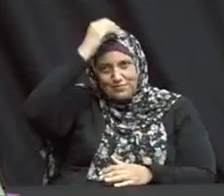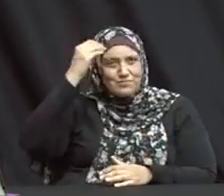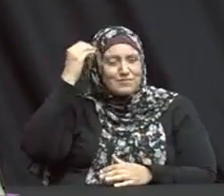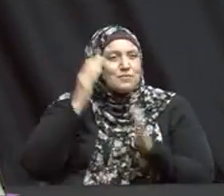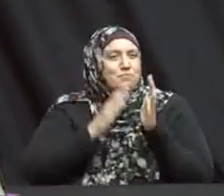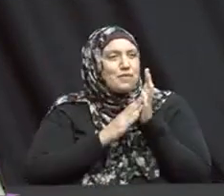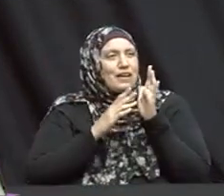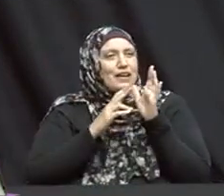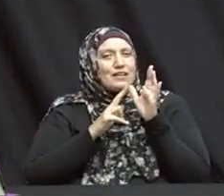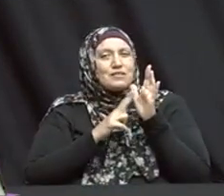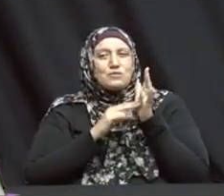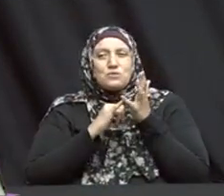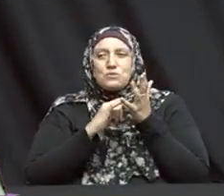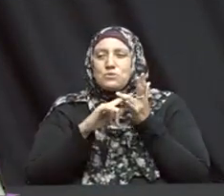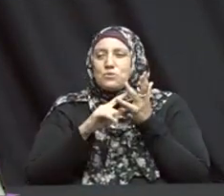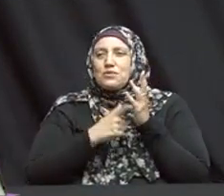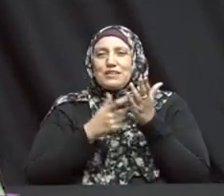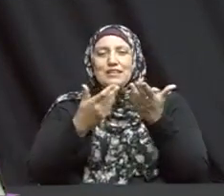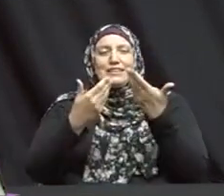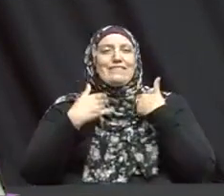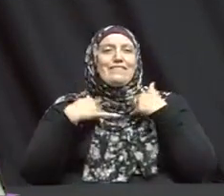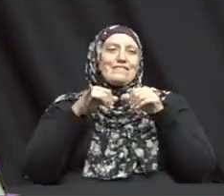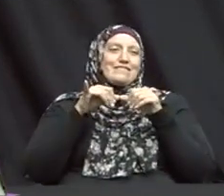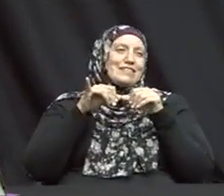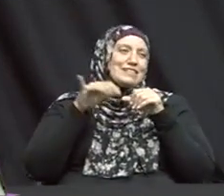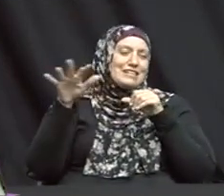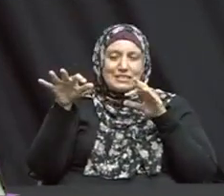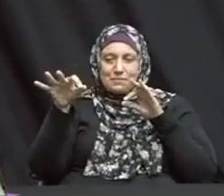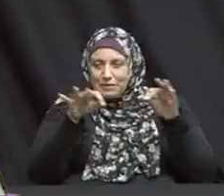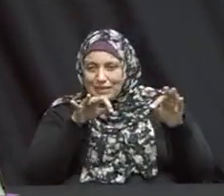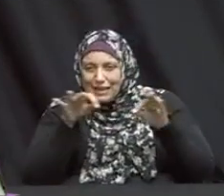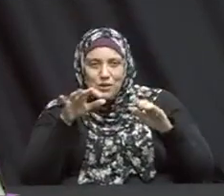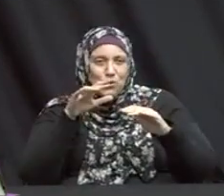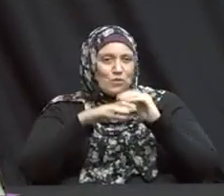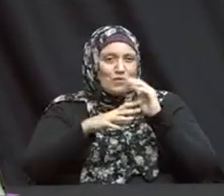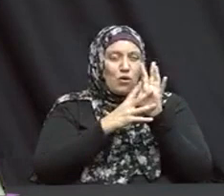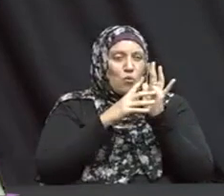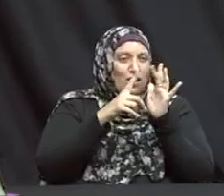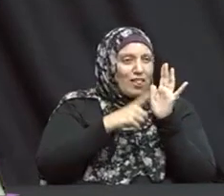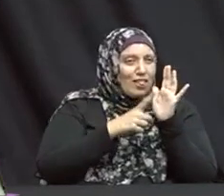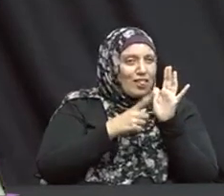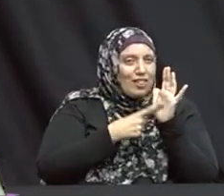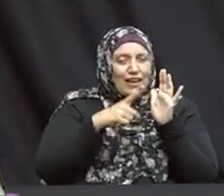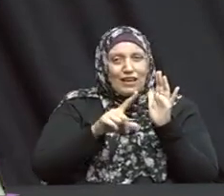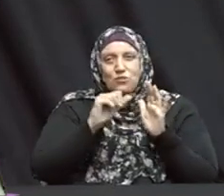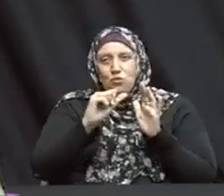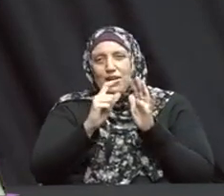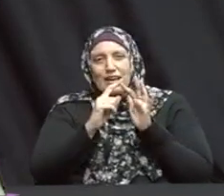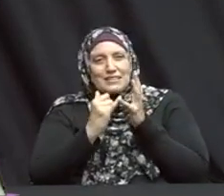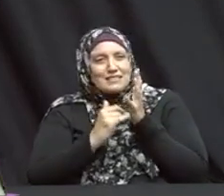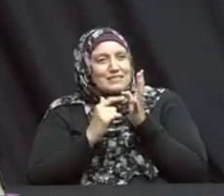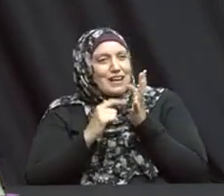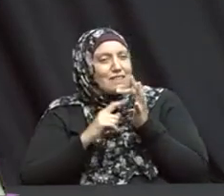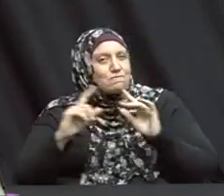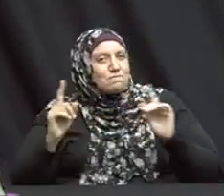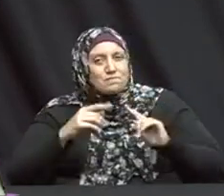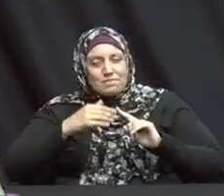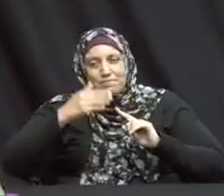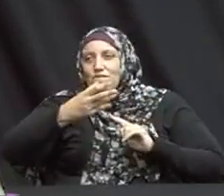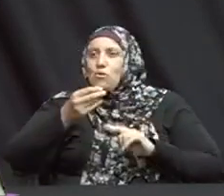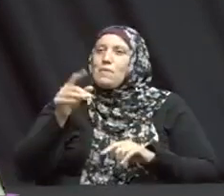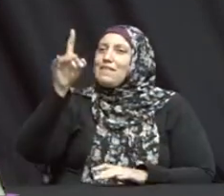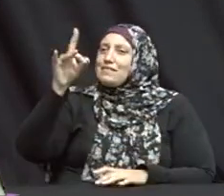of wills and estate planning from a religious point of view. Tonight, we will be looking to expand upon that from